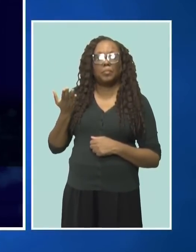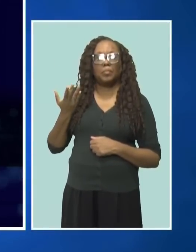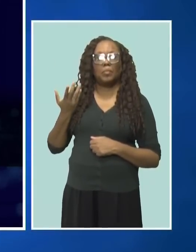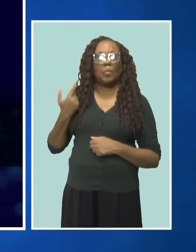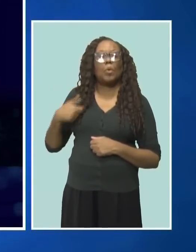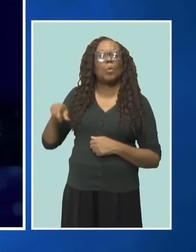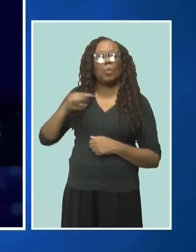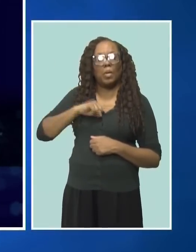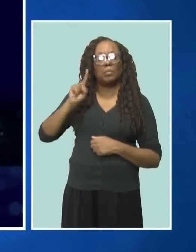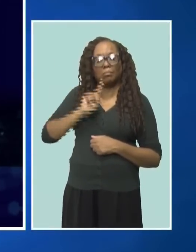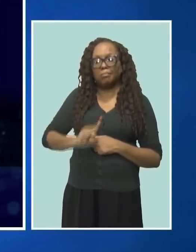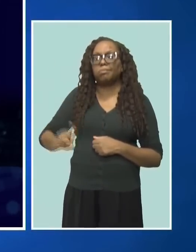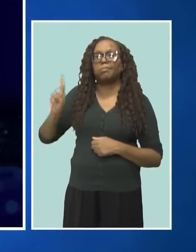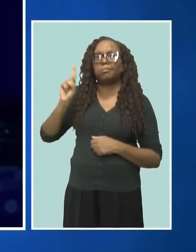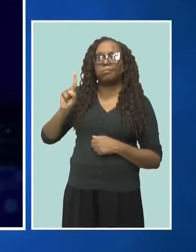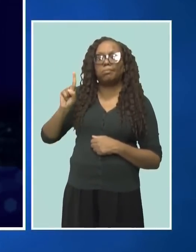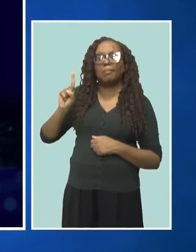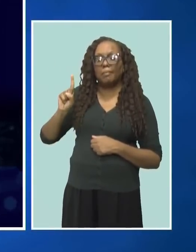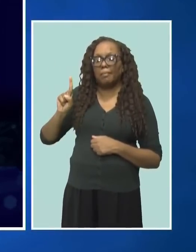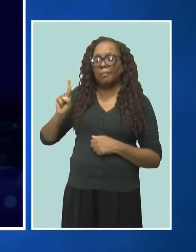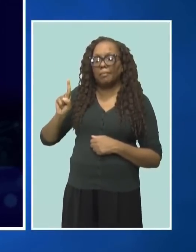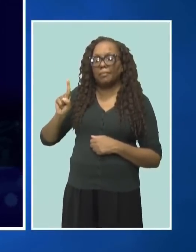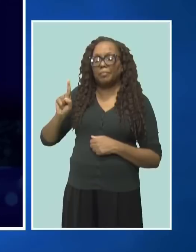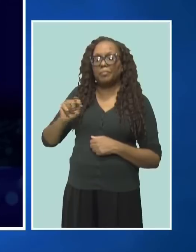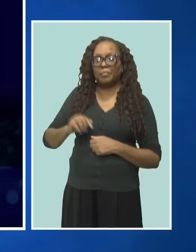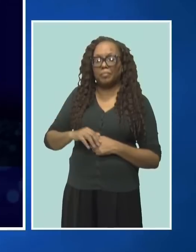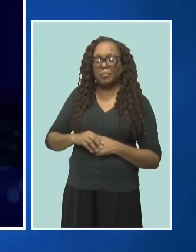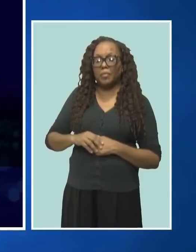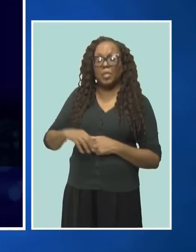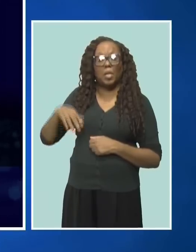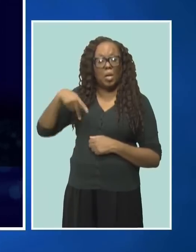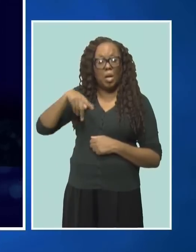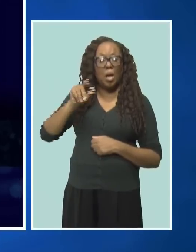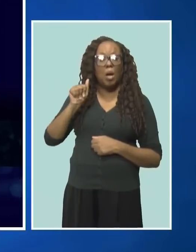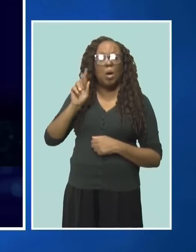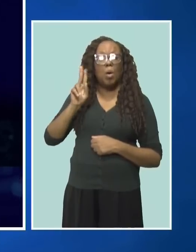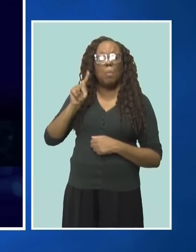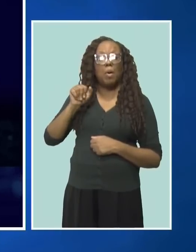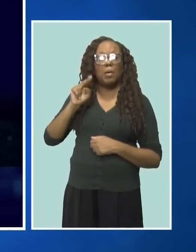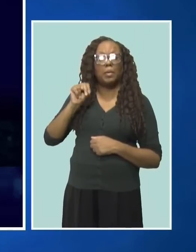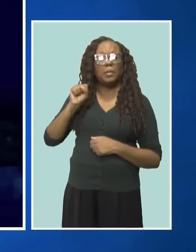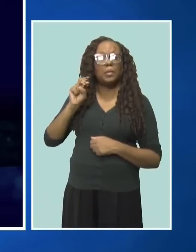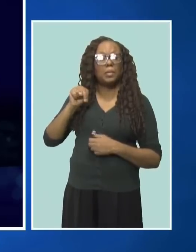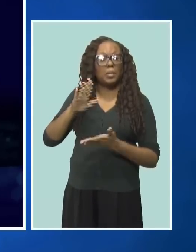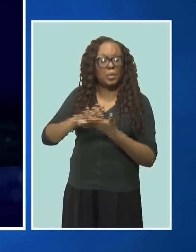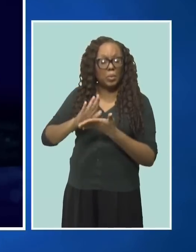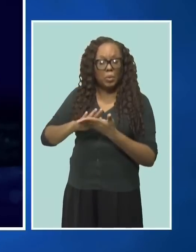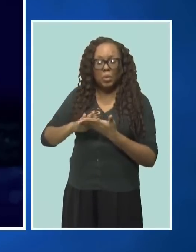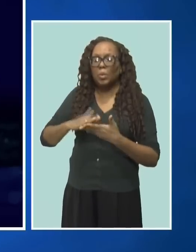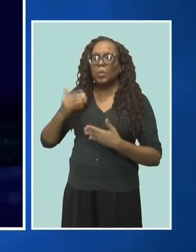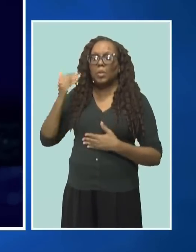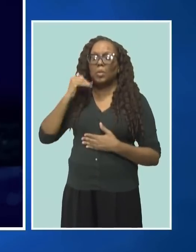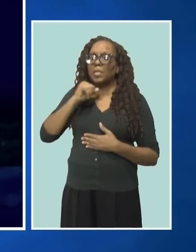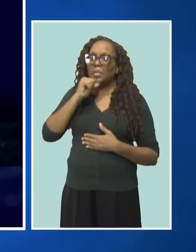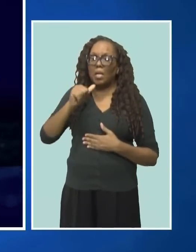that bed bugs are not a public health issue, though they are a nuisance.